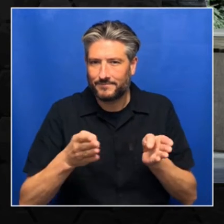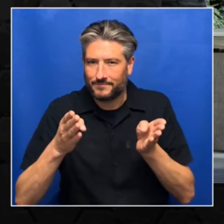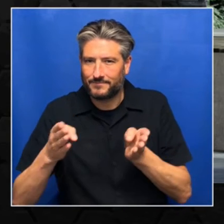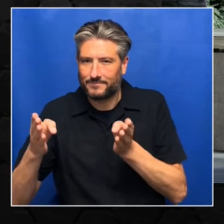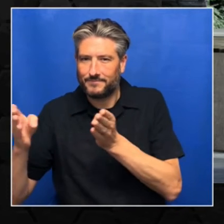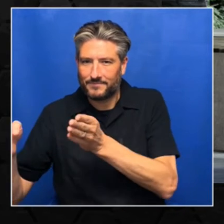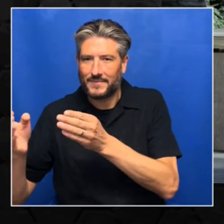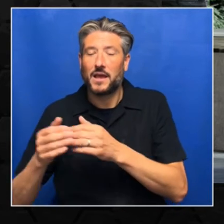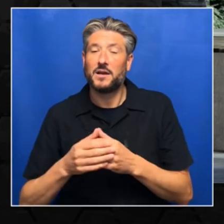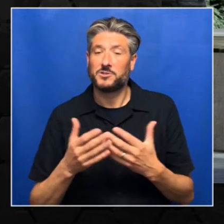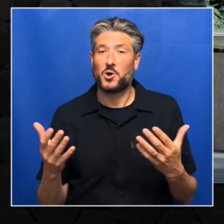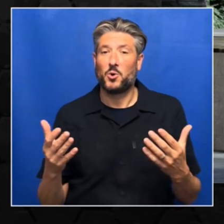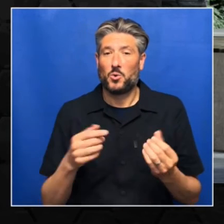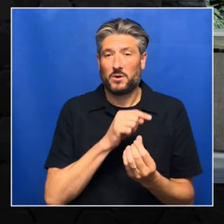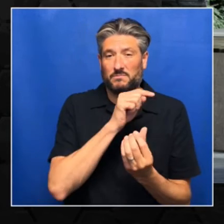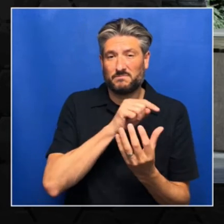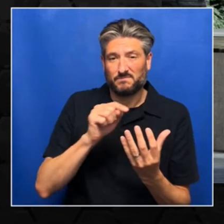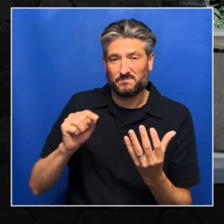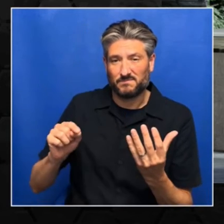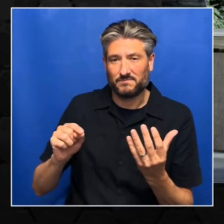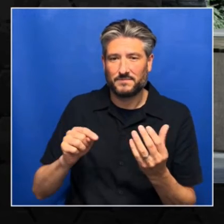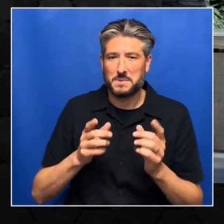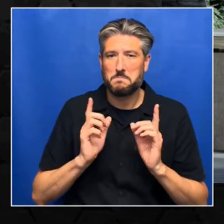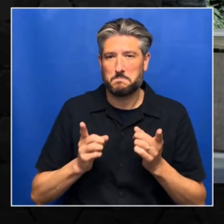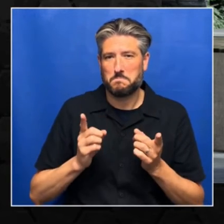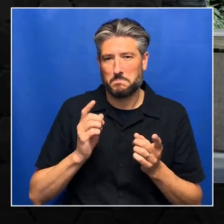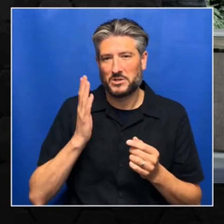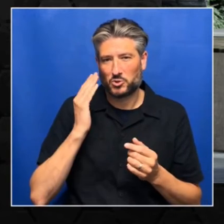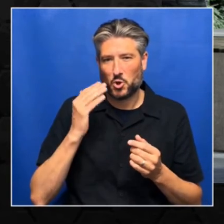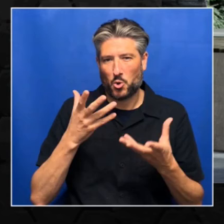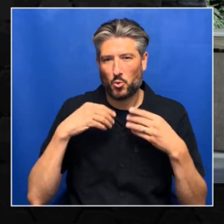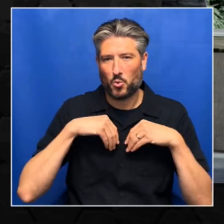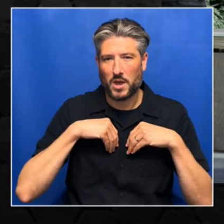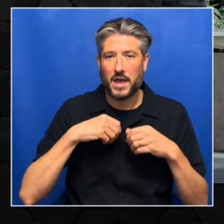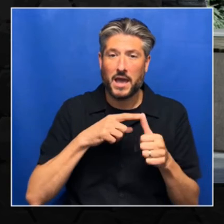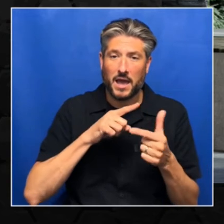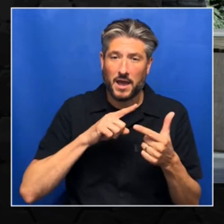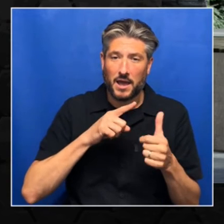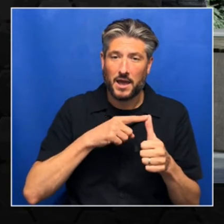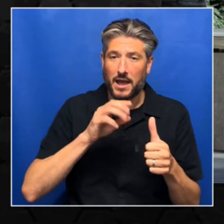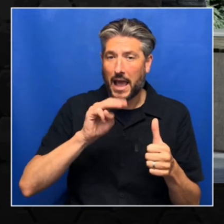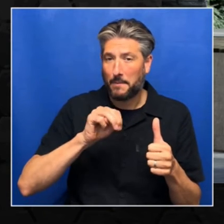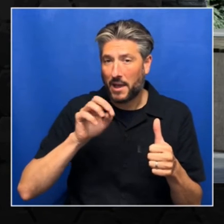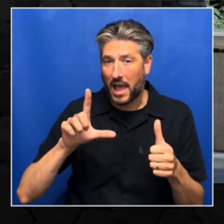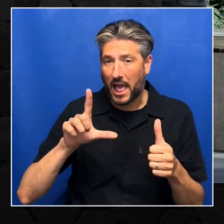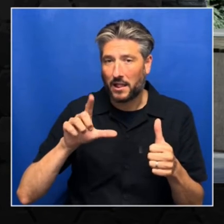learning, and some basic knowledge of neural networks.